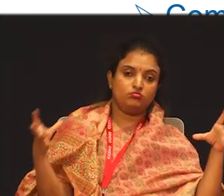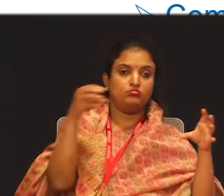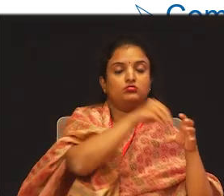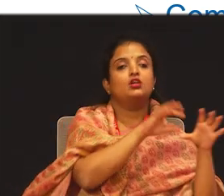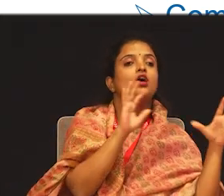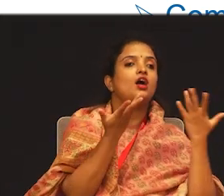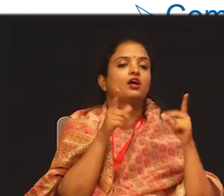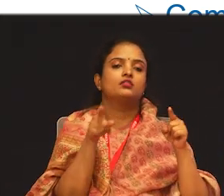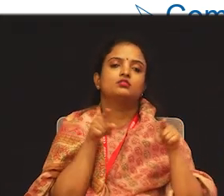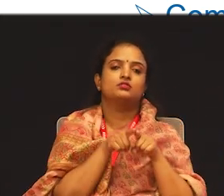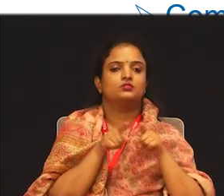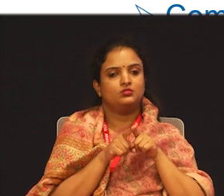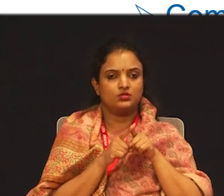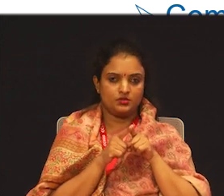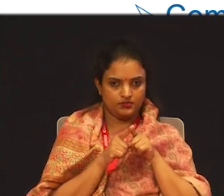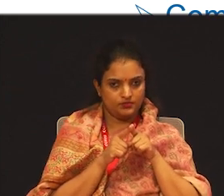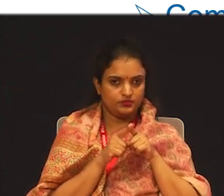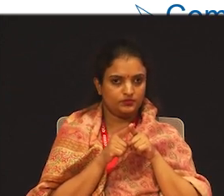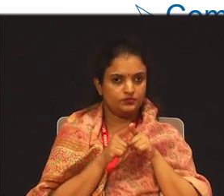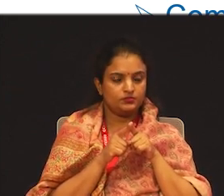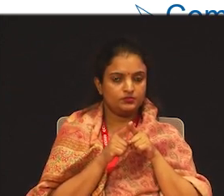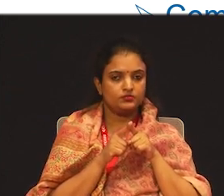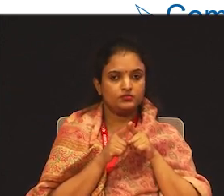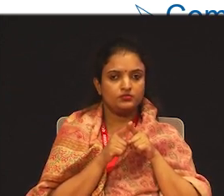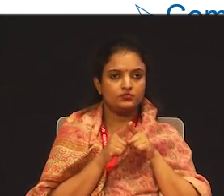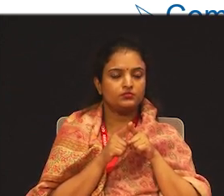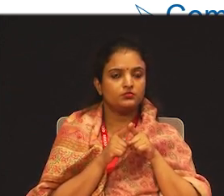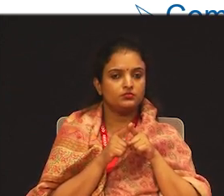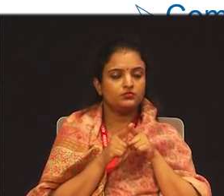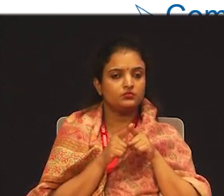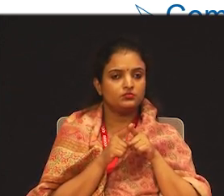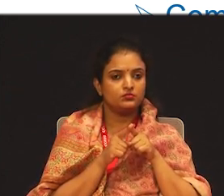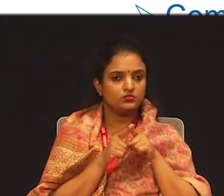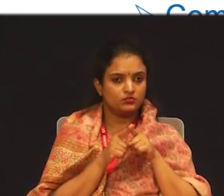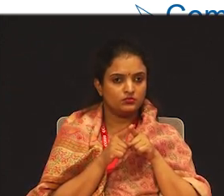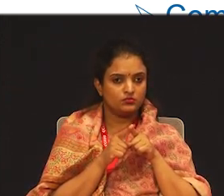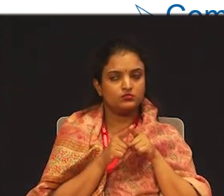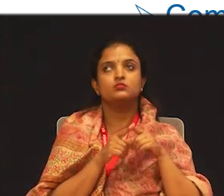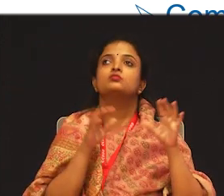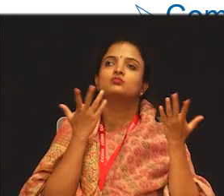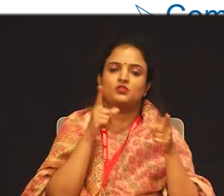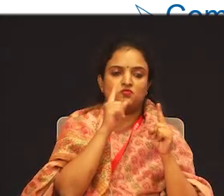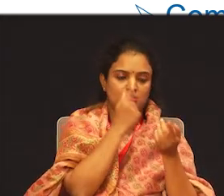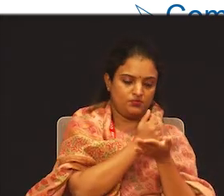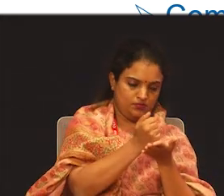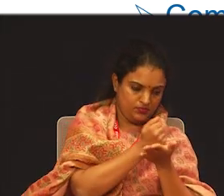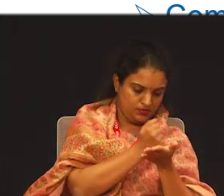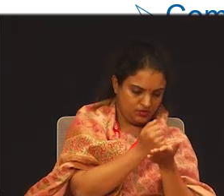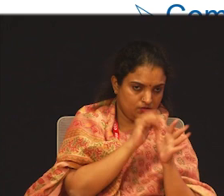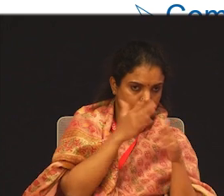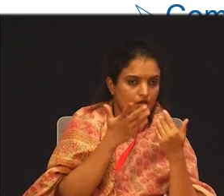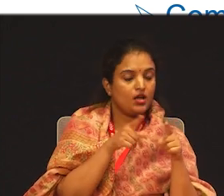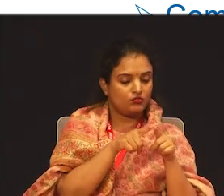is mainstreaming. It could be for some time duration, it could be for a little longer duration, but